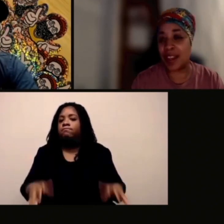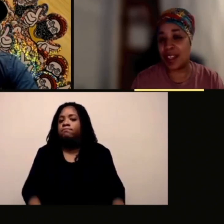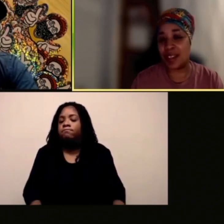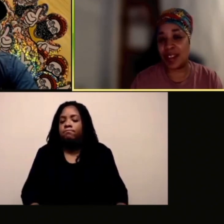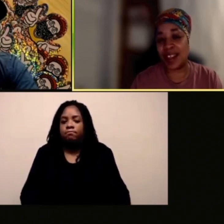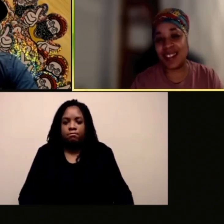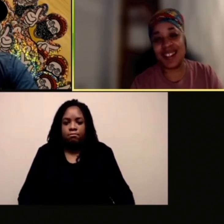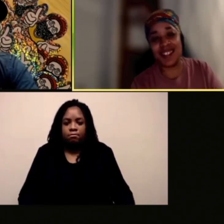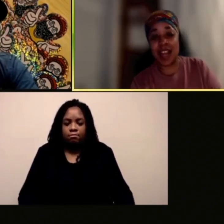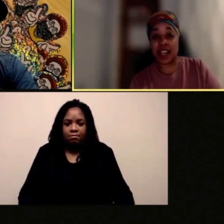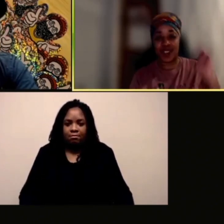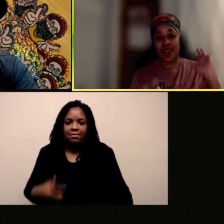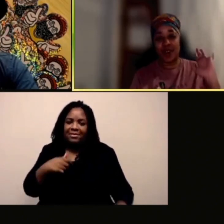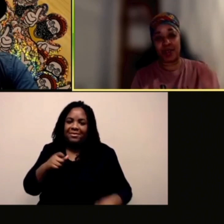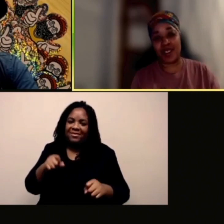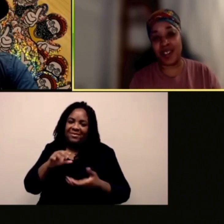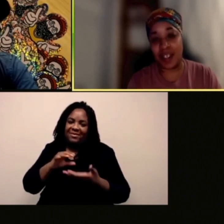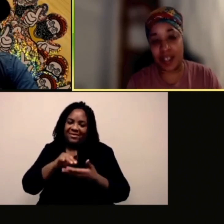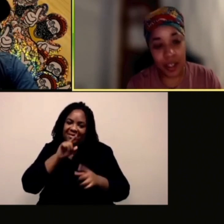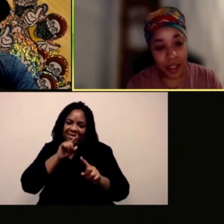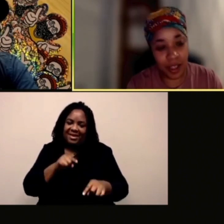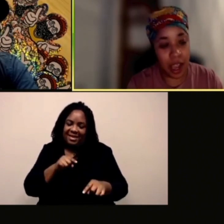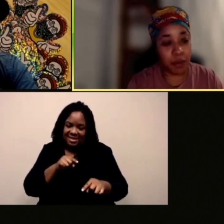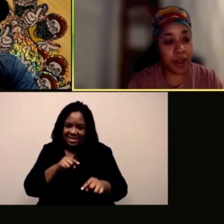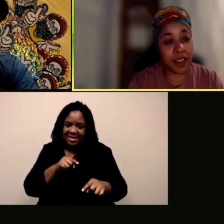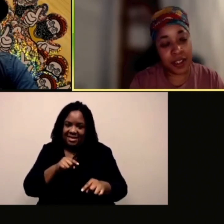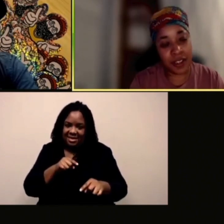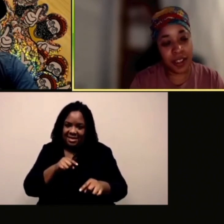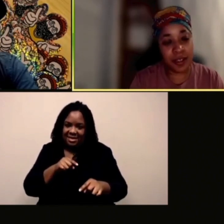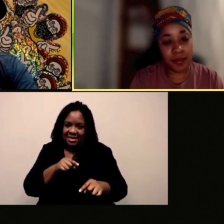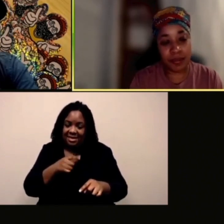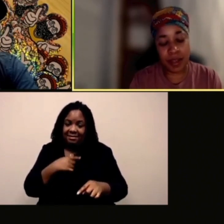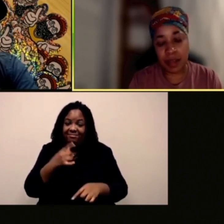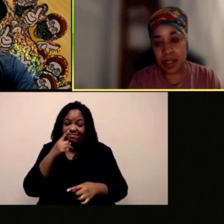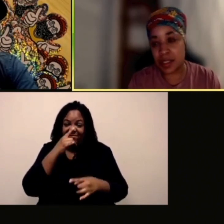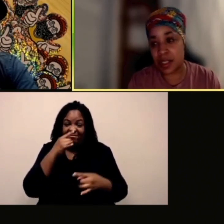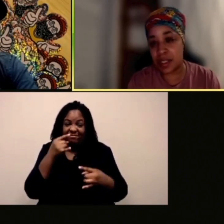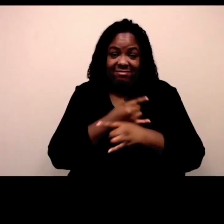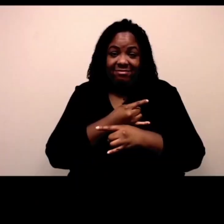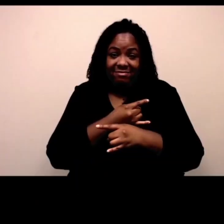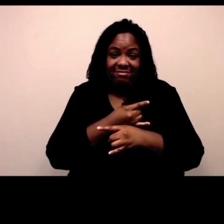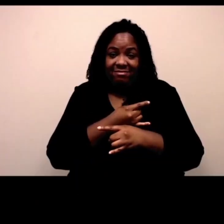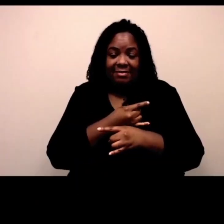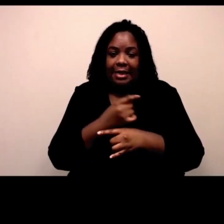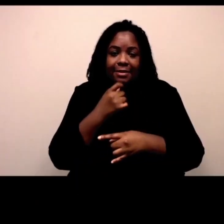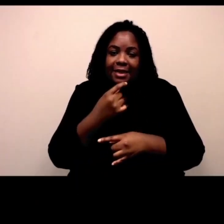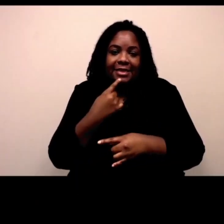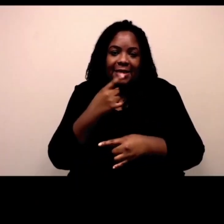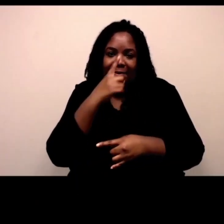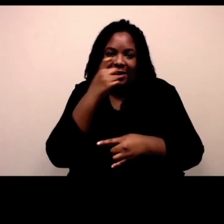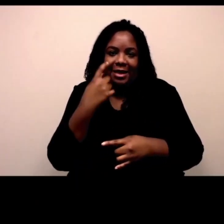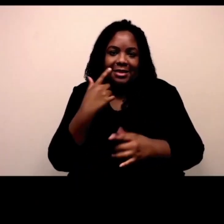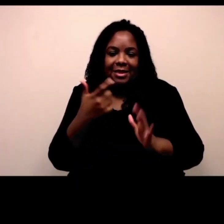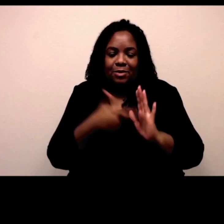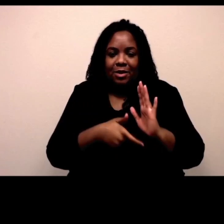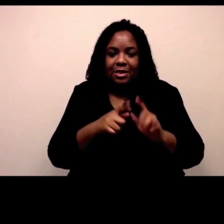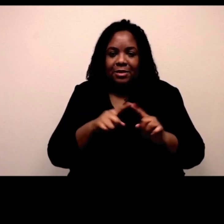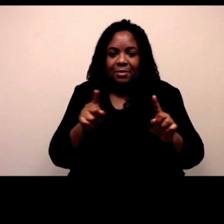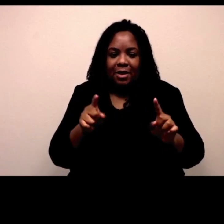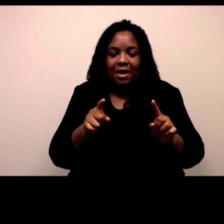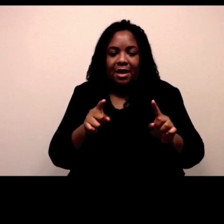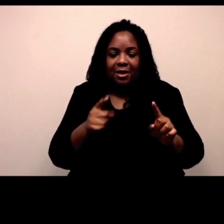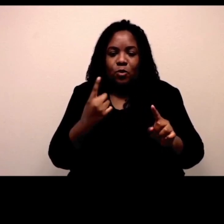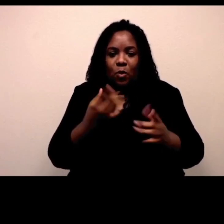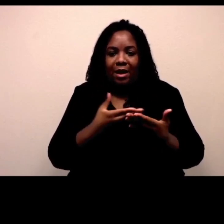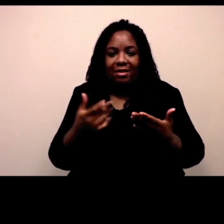I can answer that. I can start off, I'm sorry. Ironically, and I'm not saying this because I'm on the Scratch platform, the one